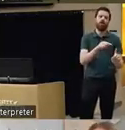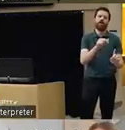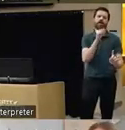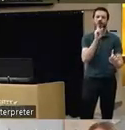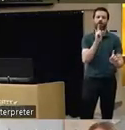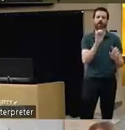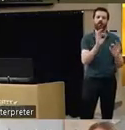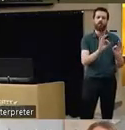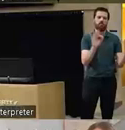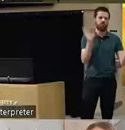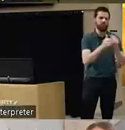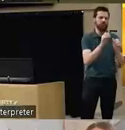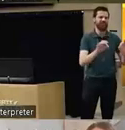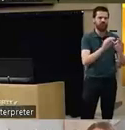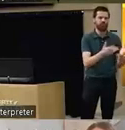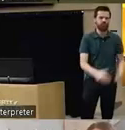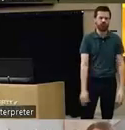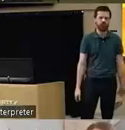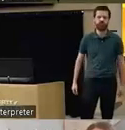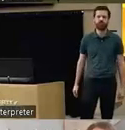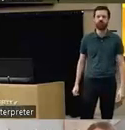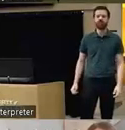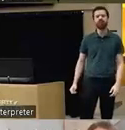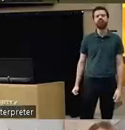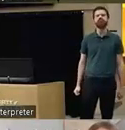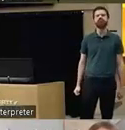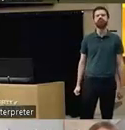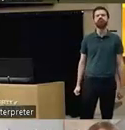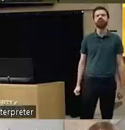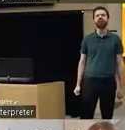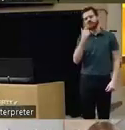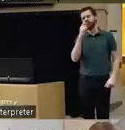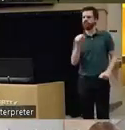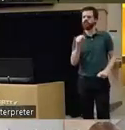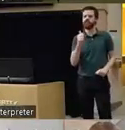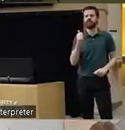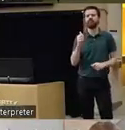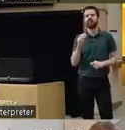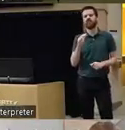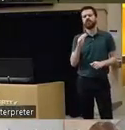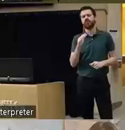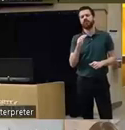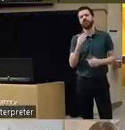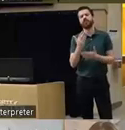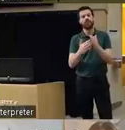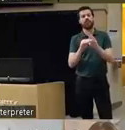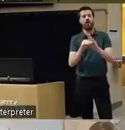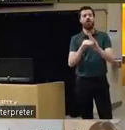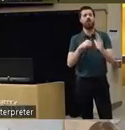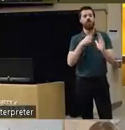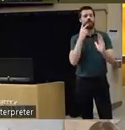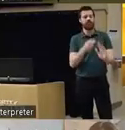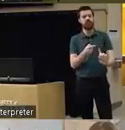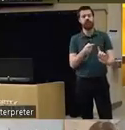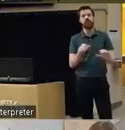where the money is on that. Mm-hmm. Yeah, that's interesting. We've had, and there's certainly models that I've seen that do more of